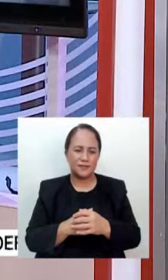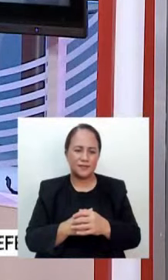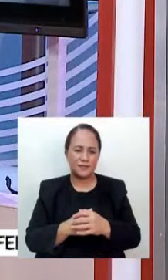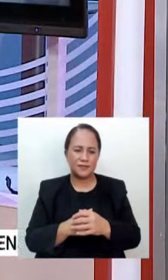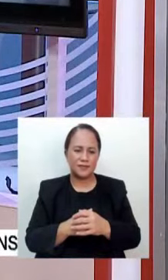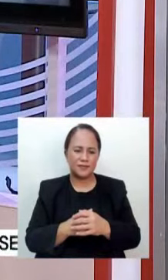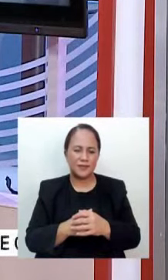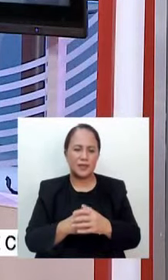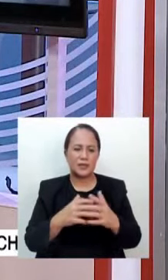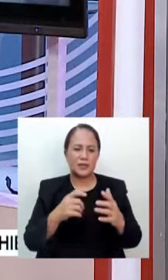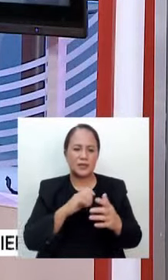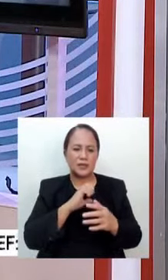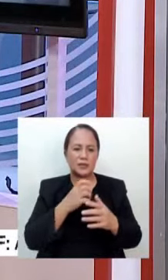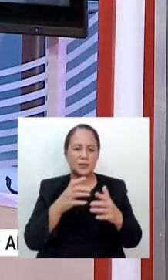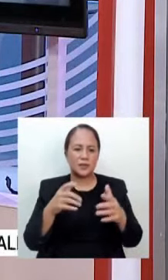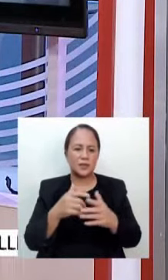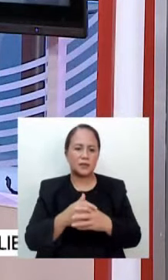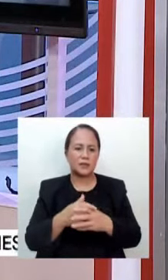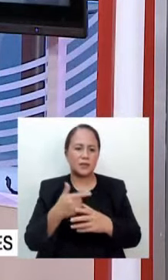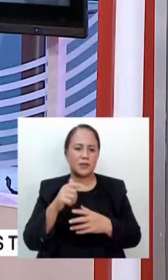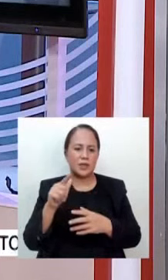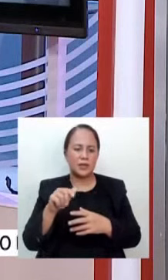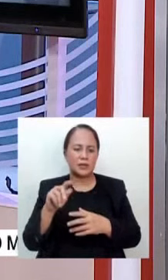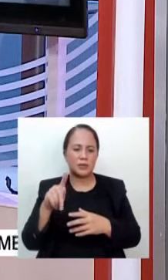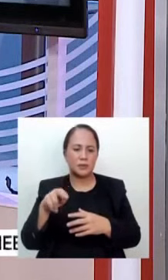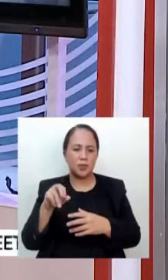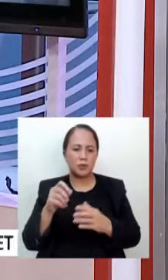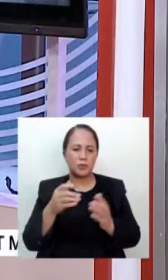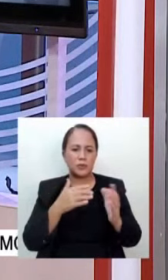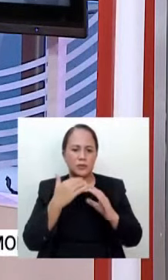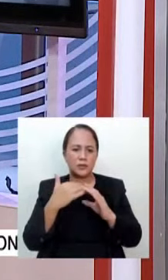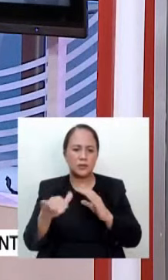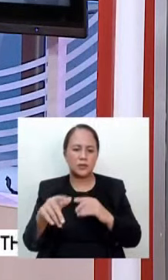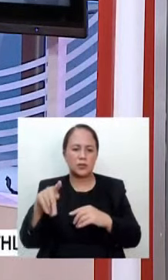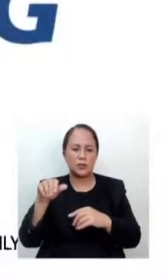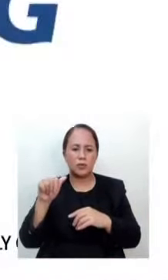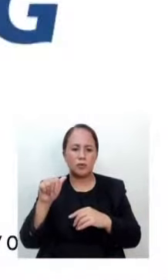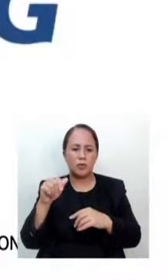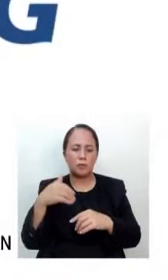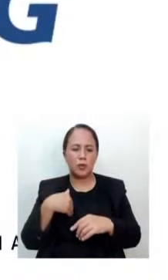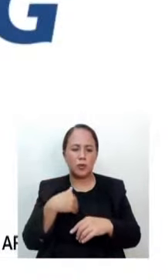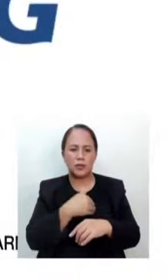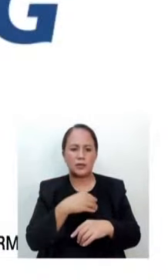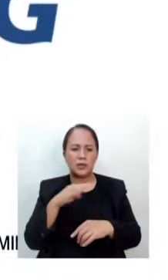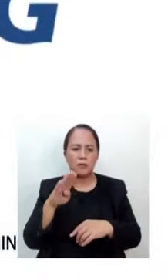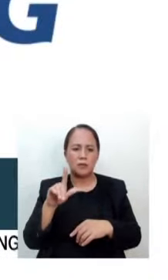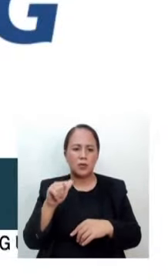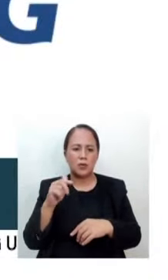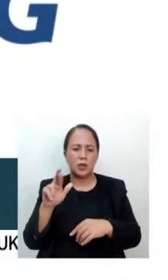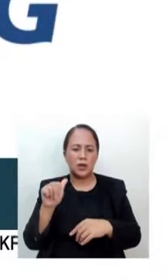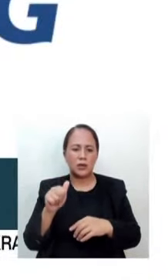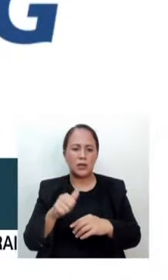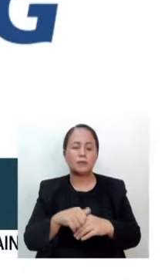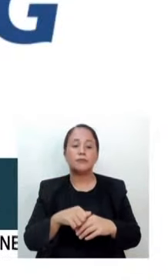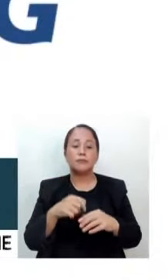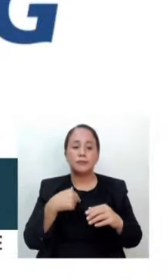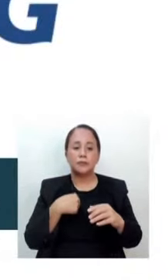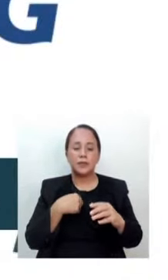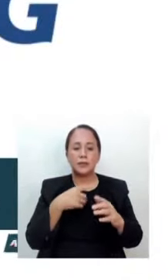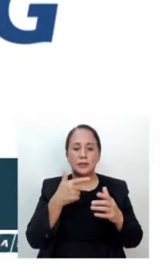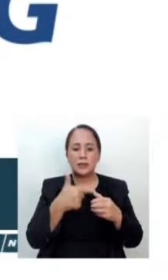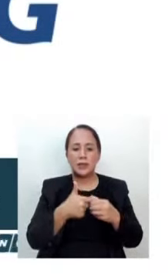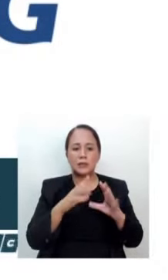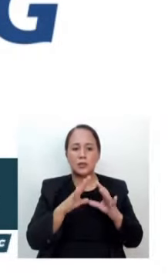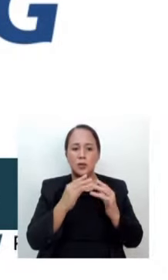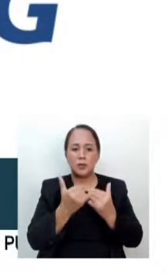Russian energy giant Gazprom halts sending gas to Poland and Bulgaria. Poland's state gas company said all Gazprom